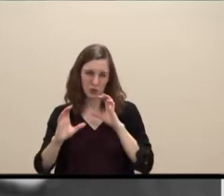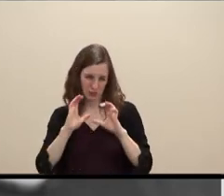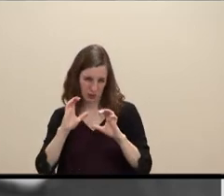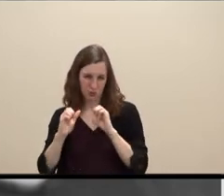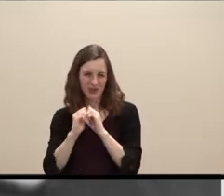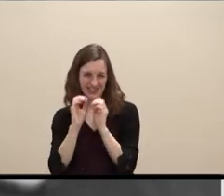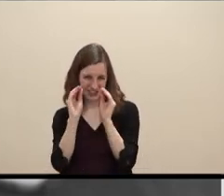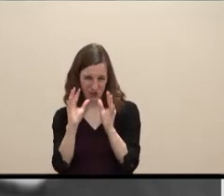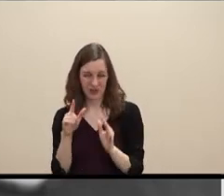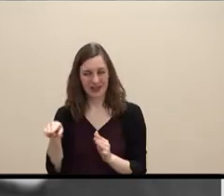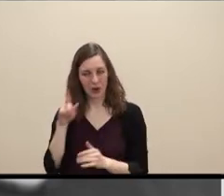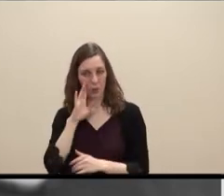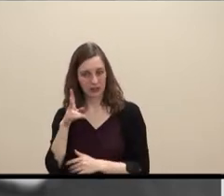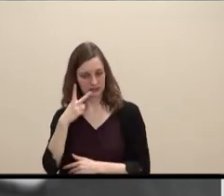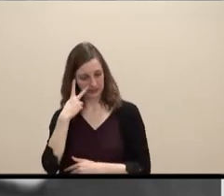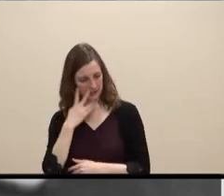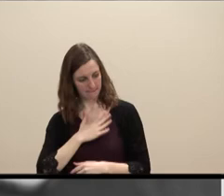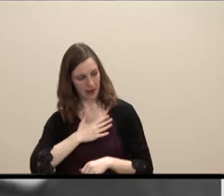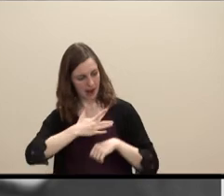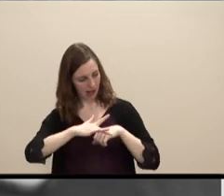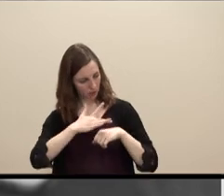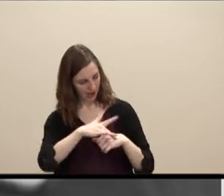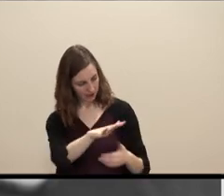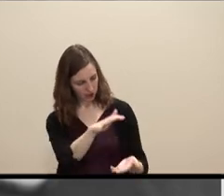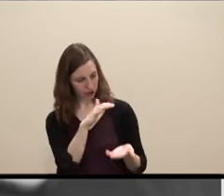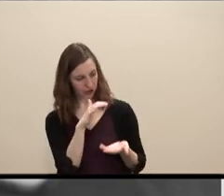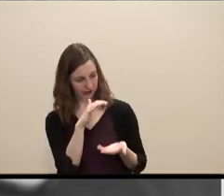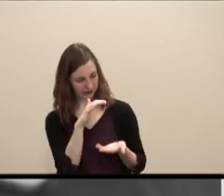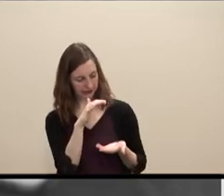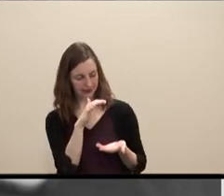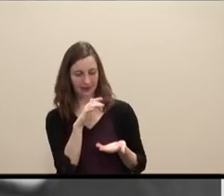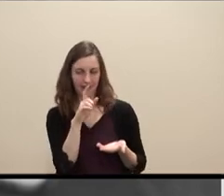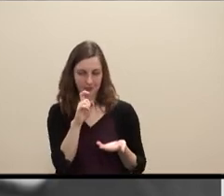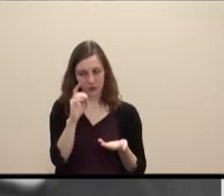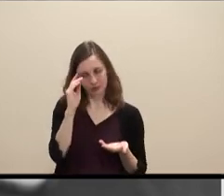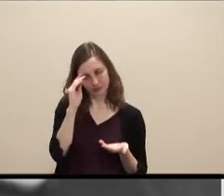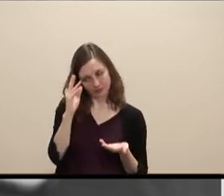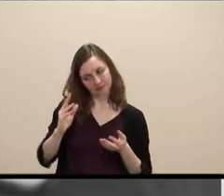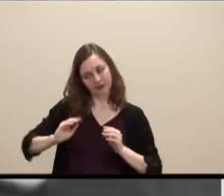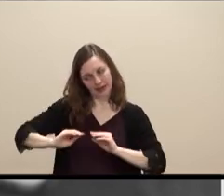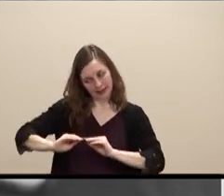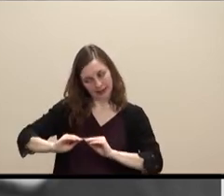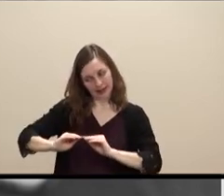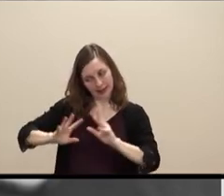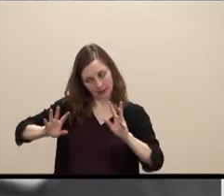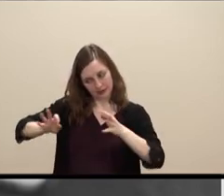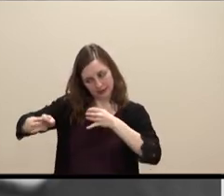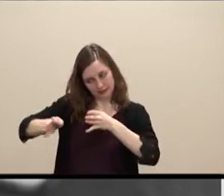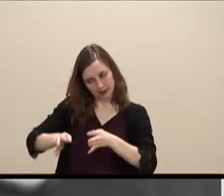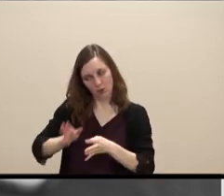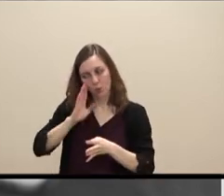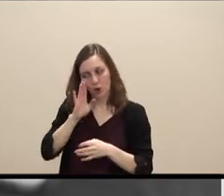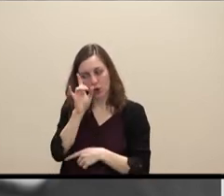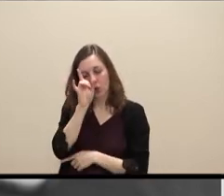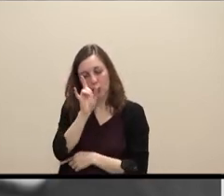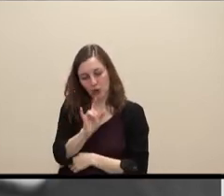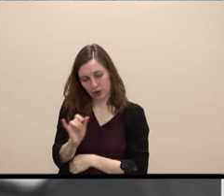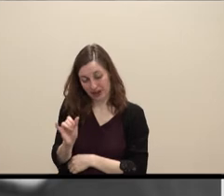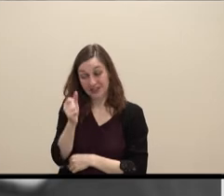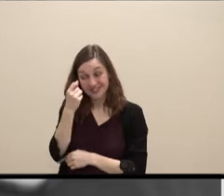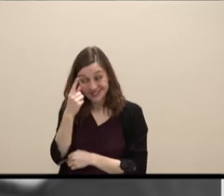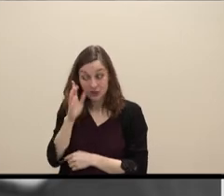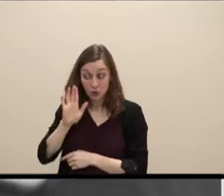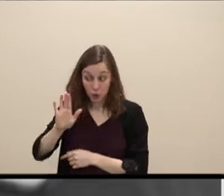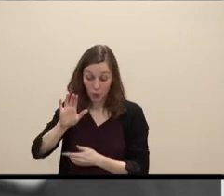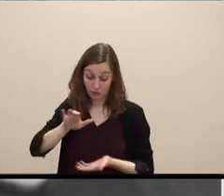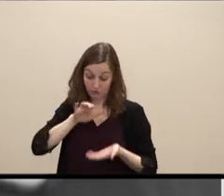because they'll see their allocation and they'll just have, you know, we'll just have to make sure we're very clear about what this might look like, because although it's your